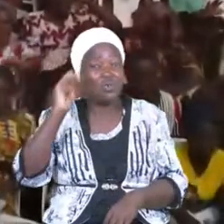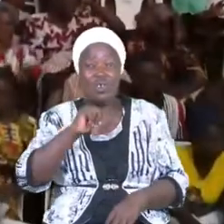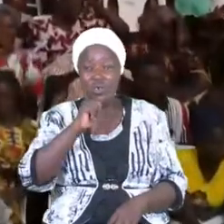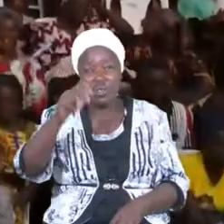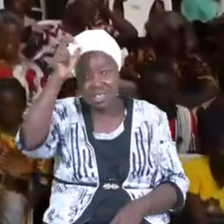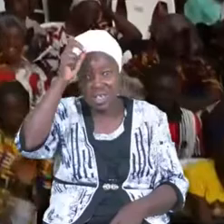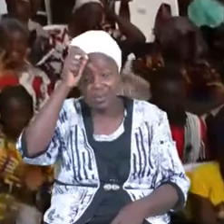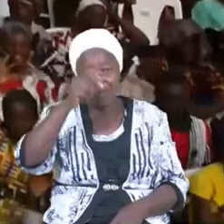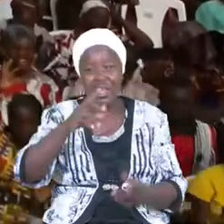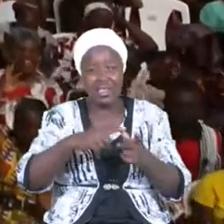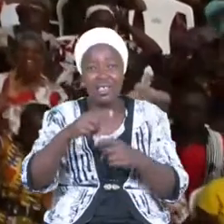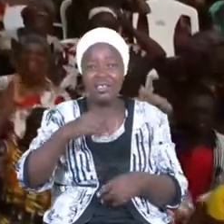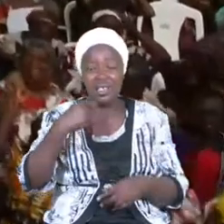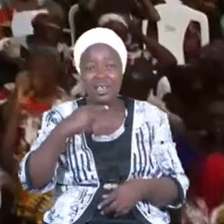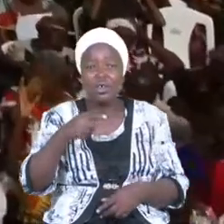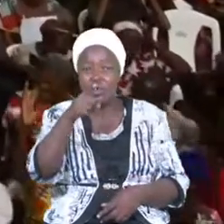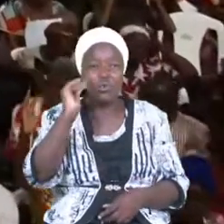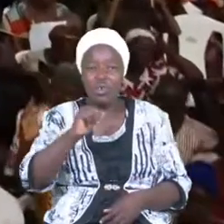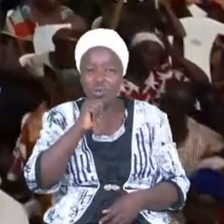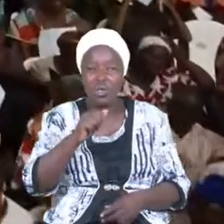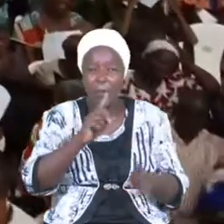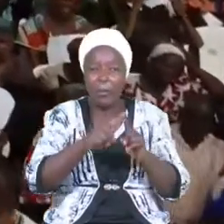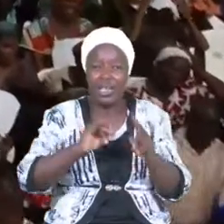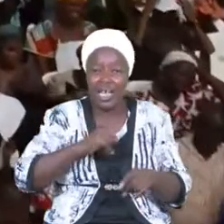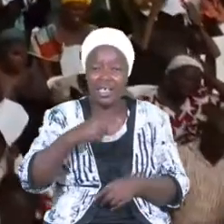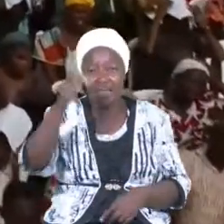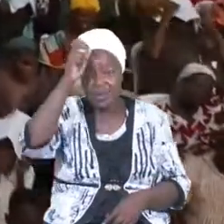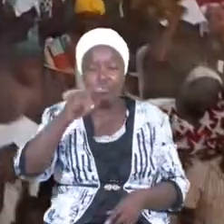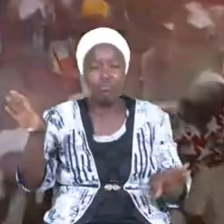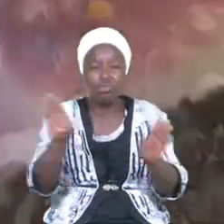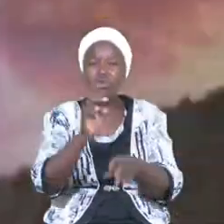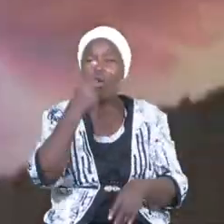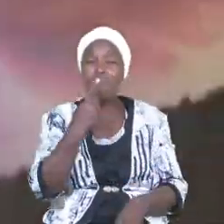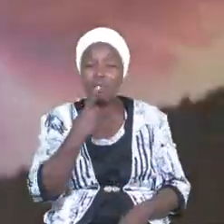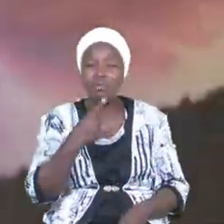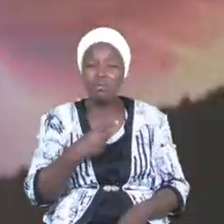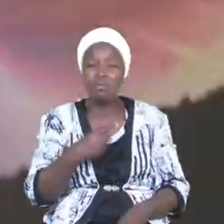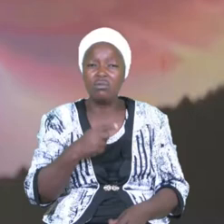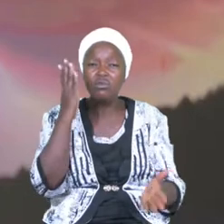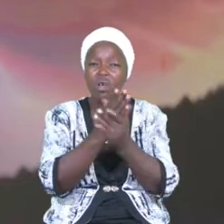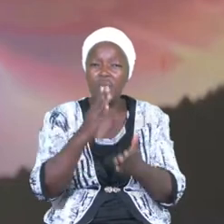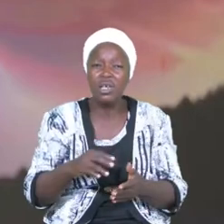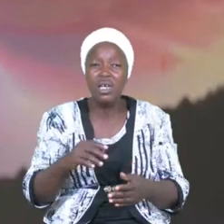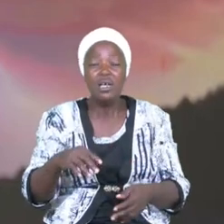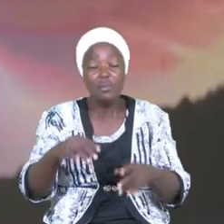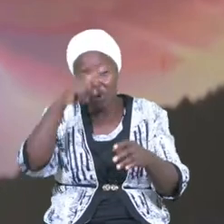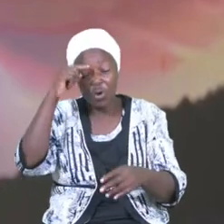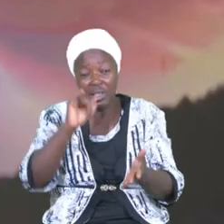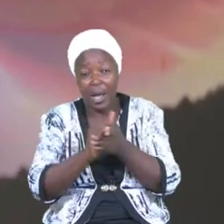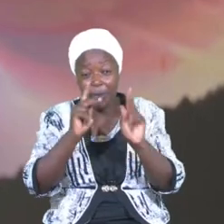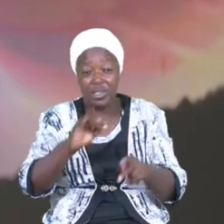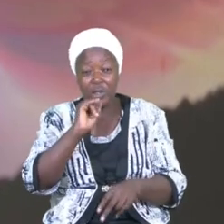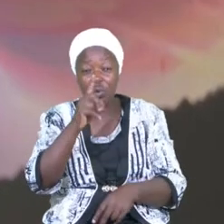devil, shut up. He's one of the people that sail with me.